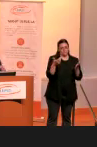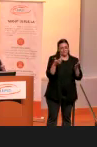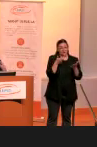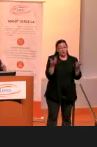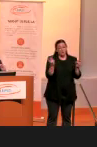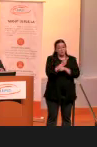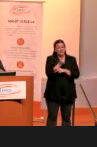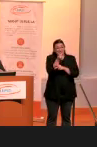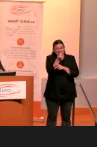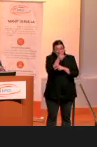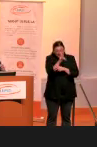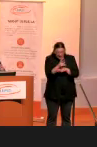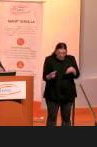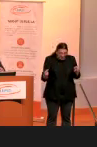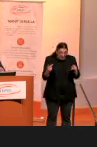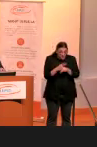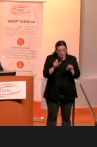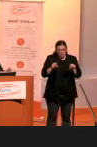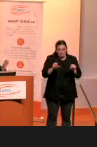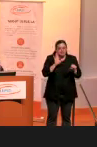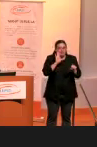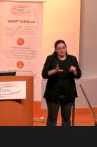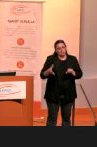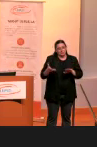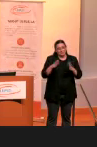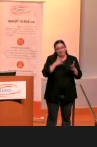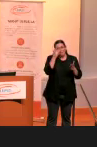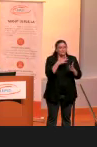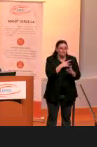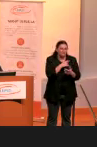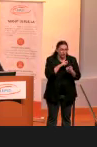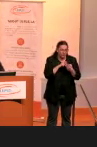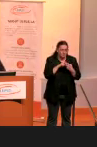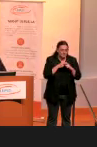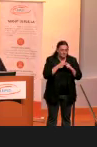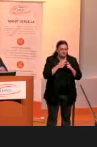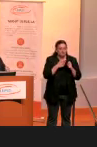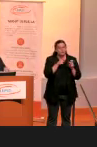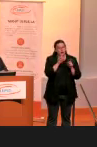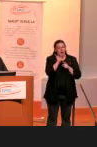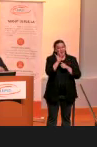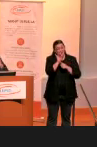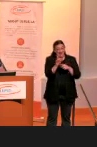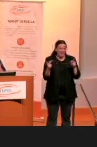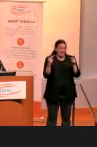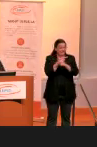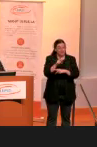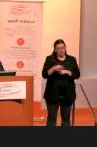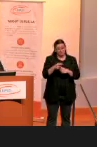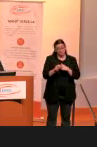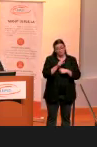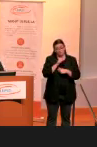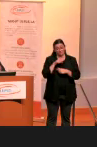increased risk of dying from heart disease, as well as an 8-fold increased risk for stroke. So again, there's something about